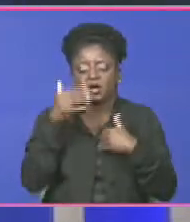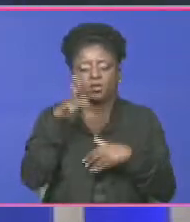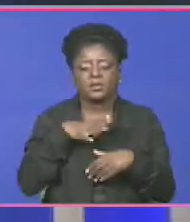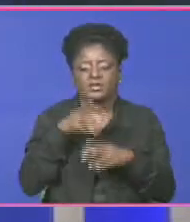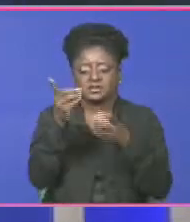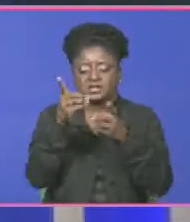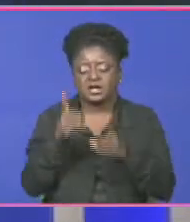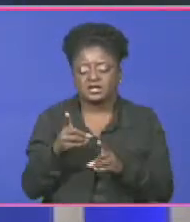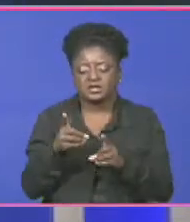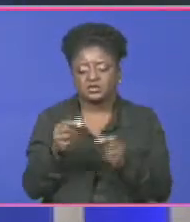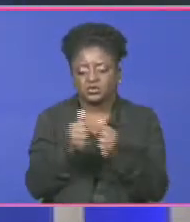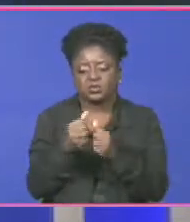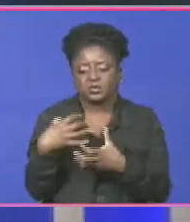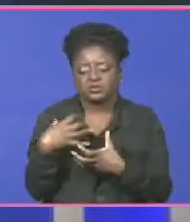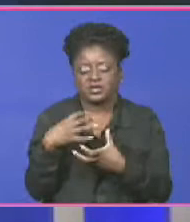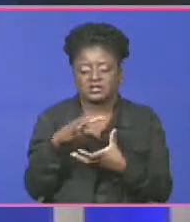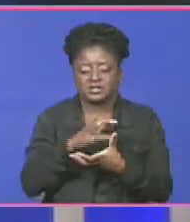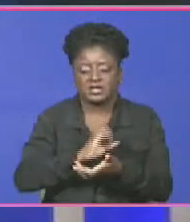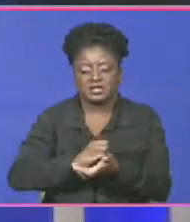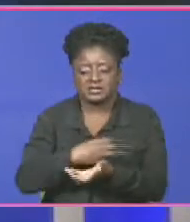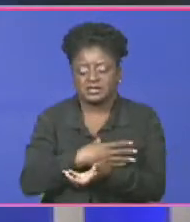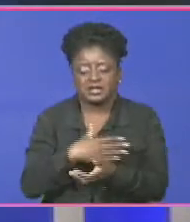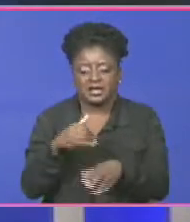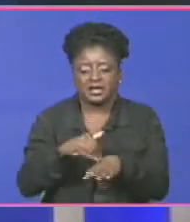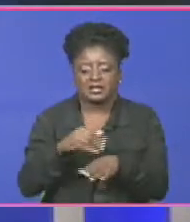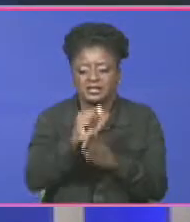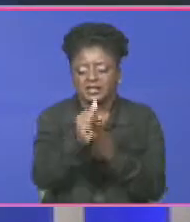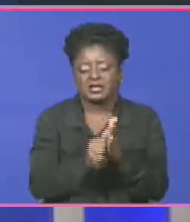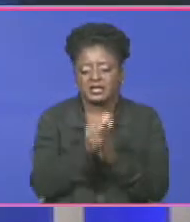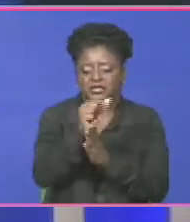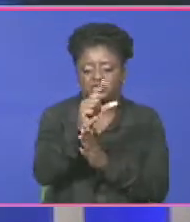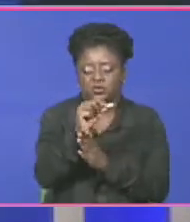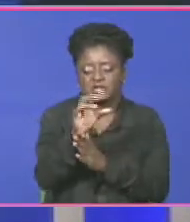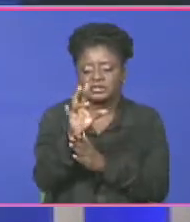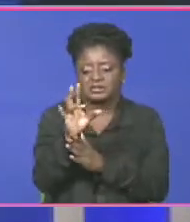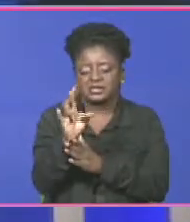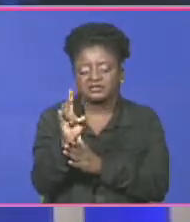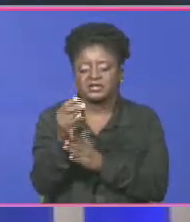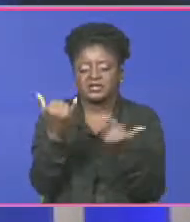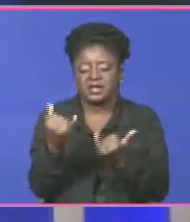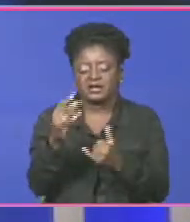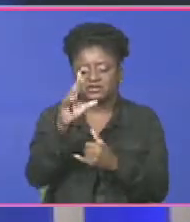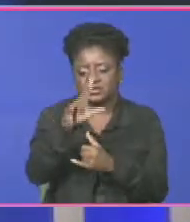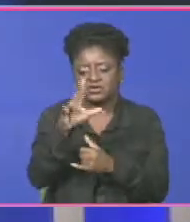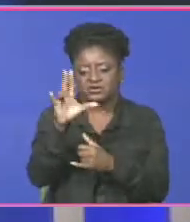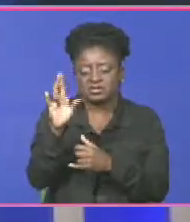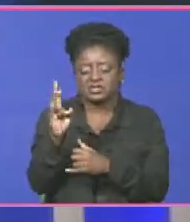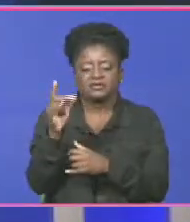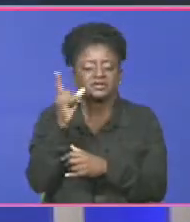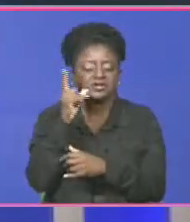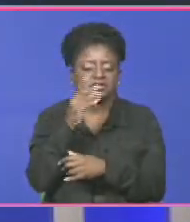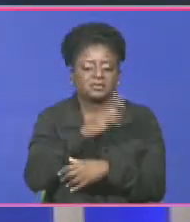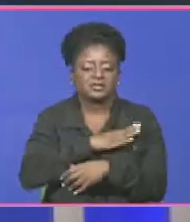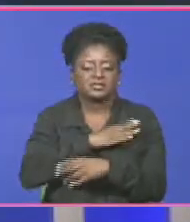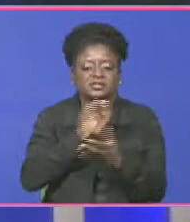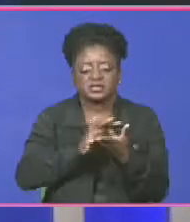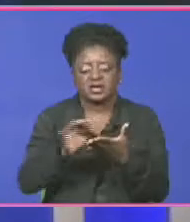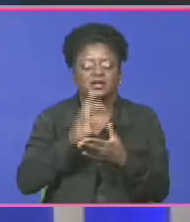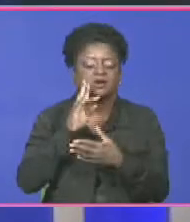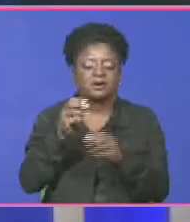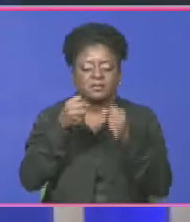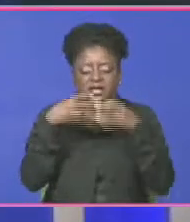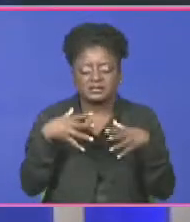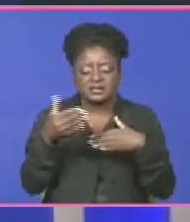cancer at the age of 27. Now 37, Lakeisha Bastian is counting her blessings after the disease came back a year